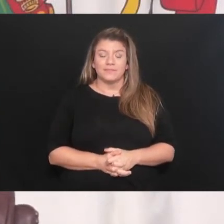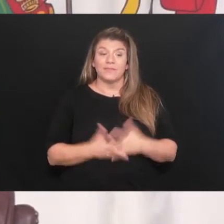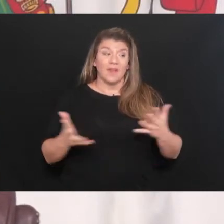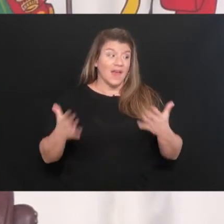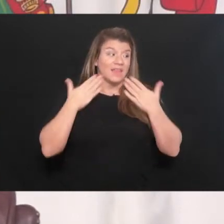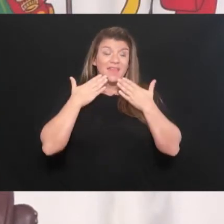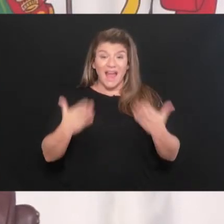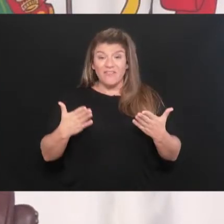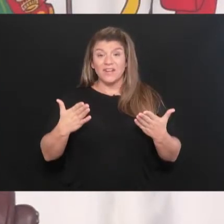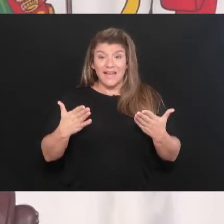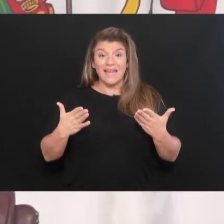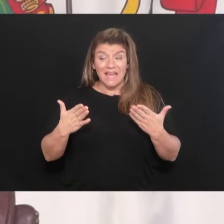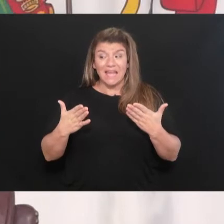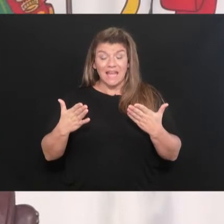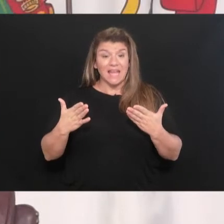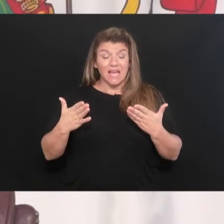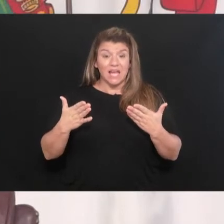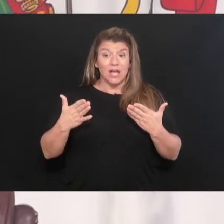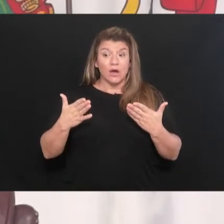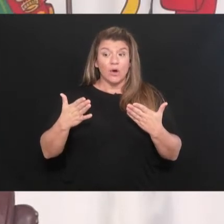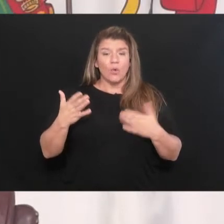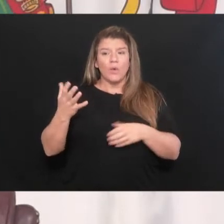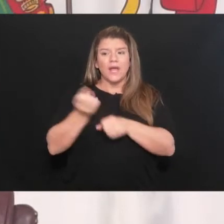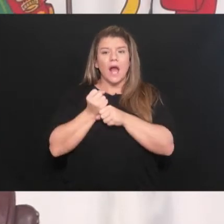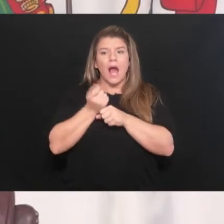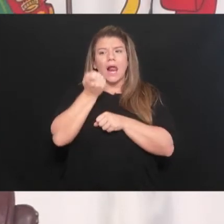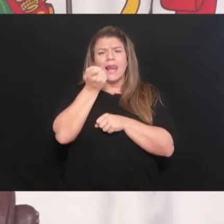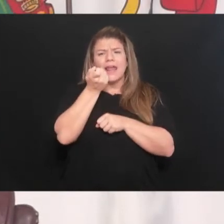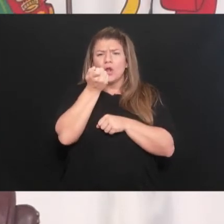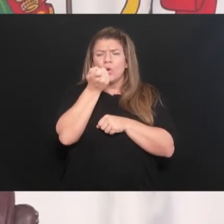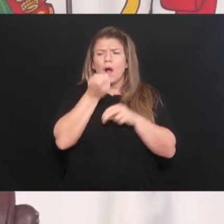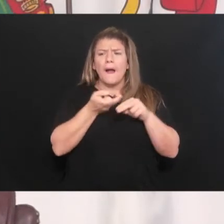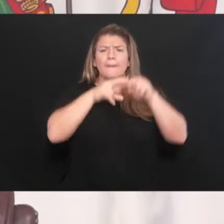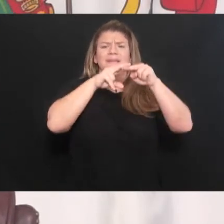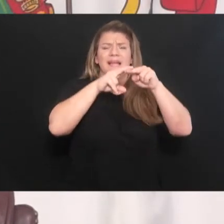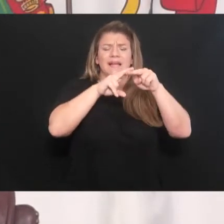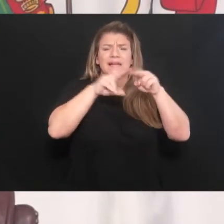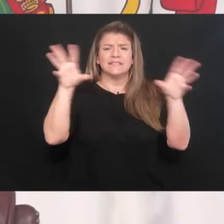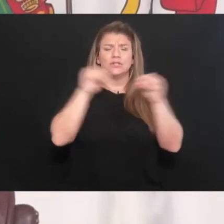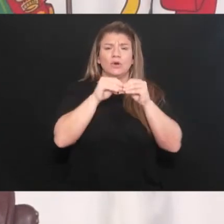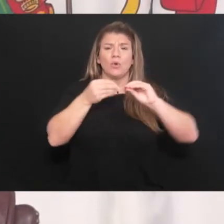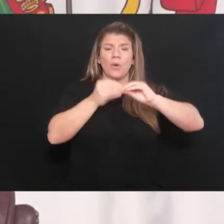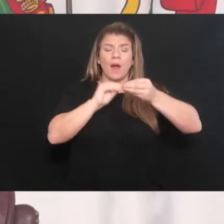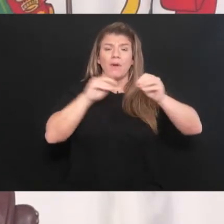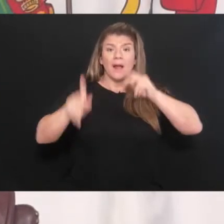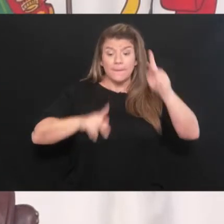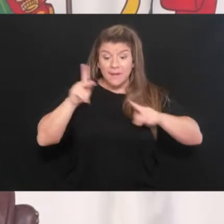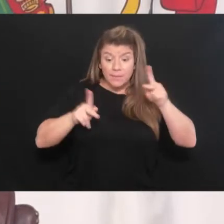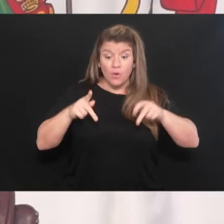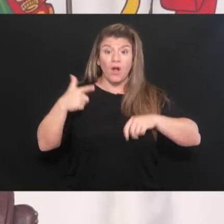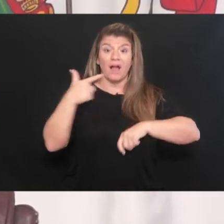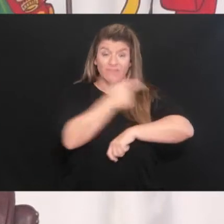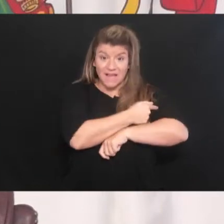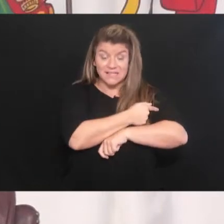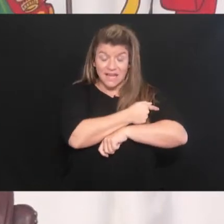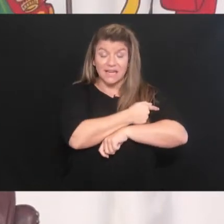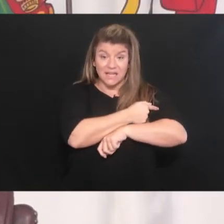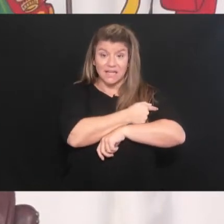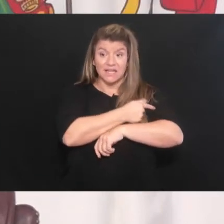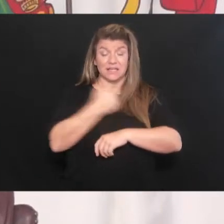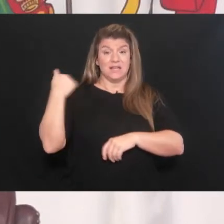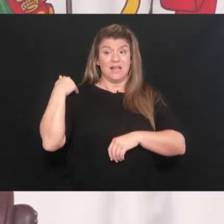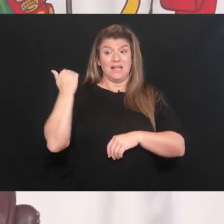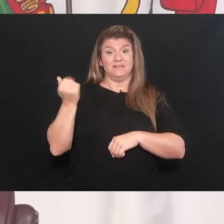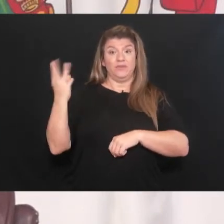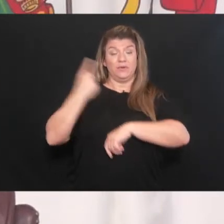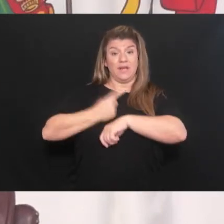thankfully, we did get a little uptick in the total number of people that got vaccinated over the last